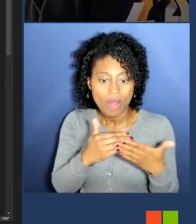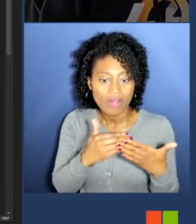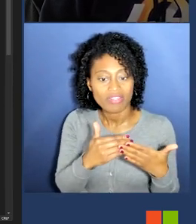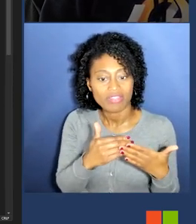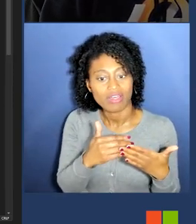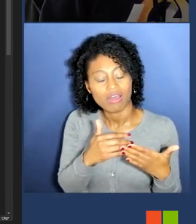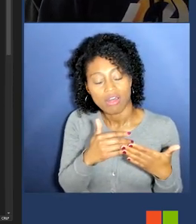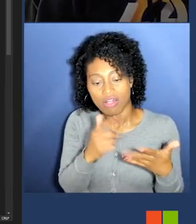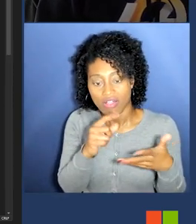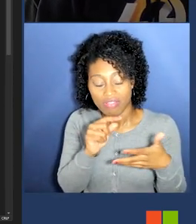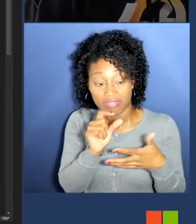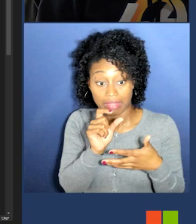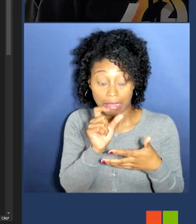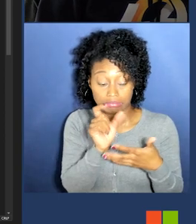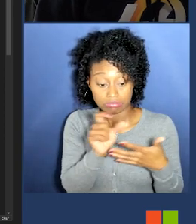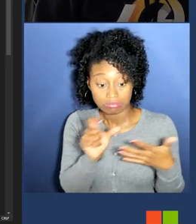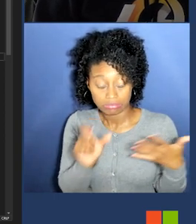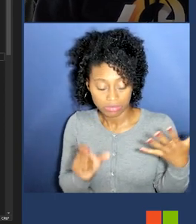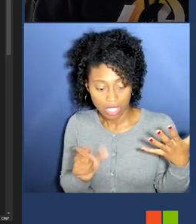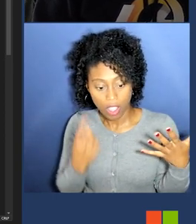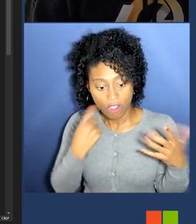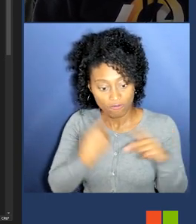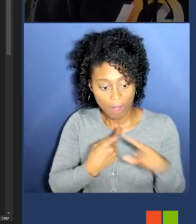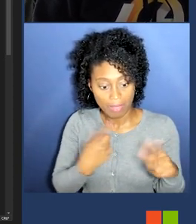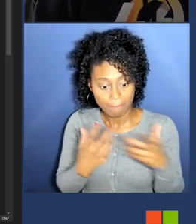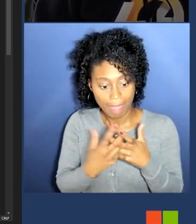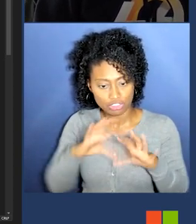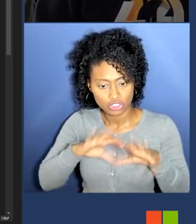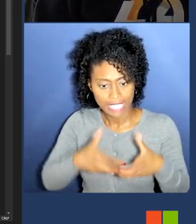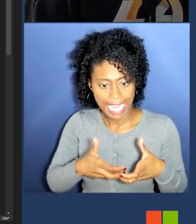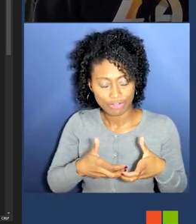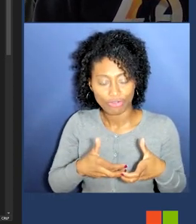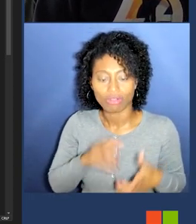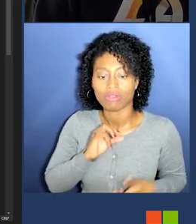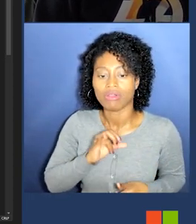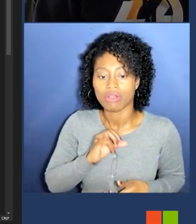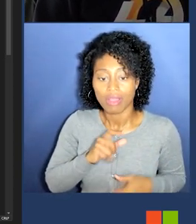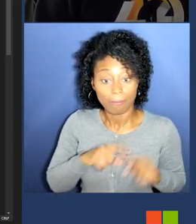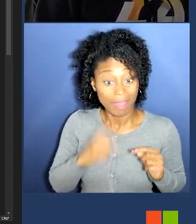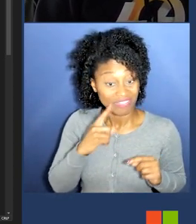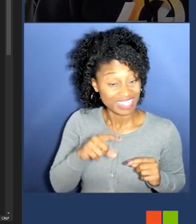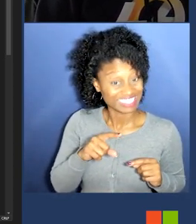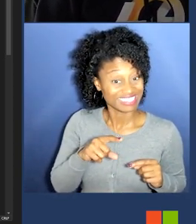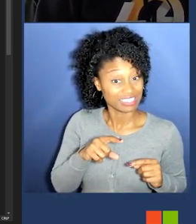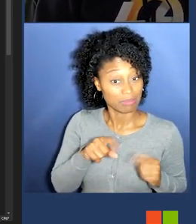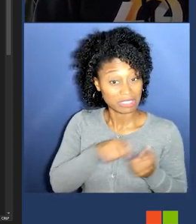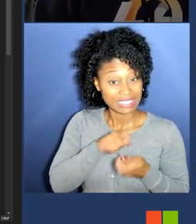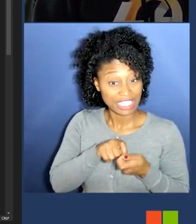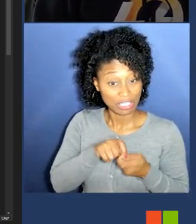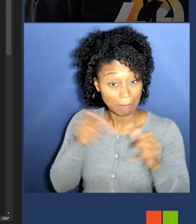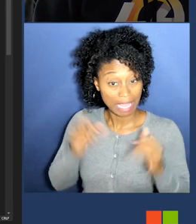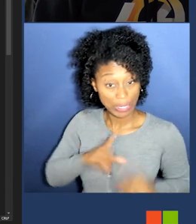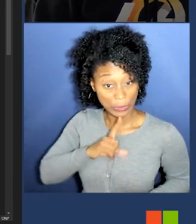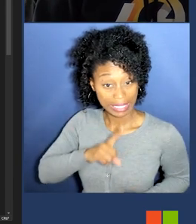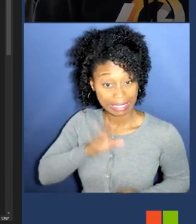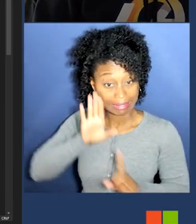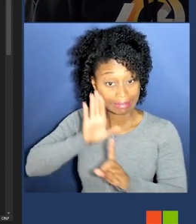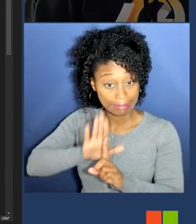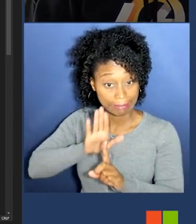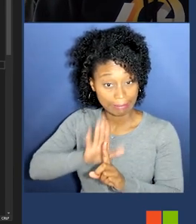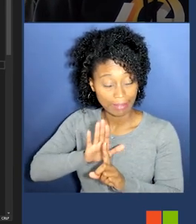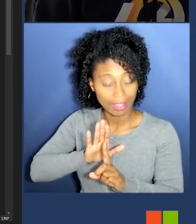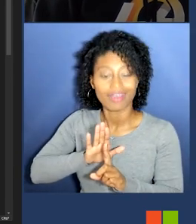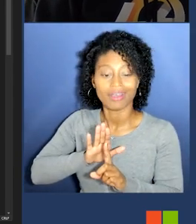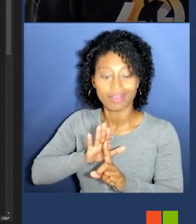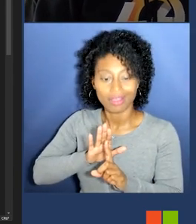the match container where the master player entity is this particular player ID. And then we just put